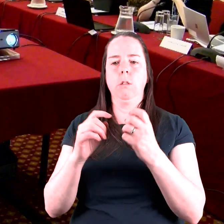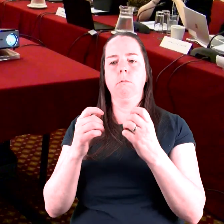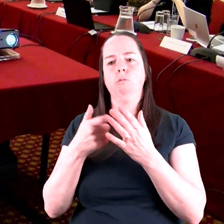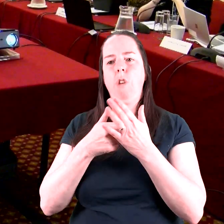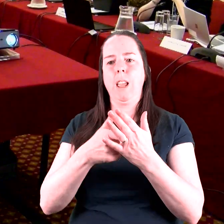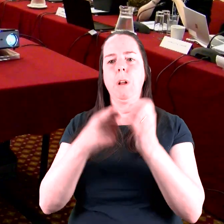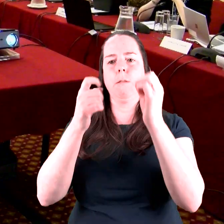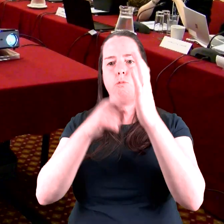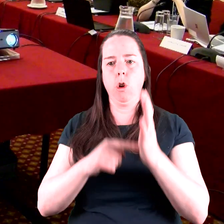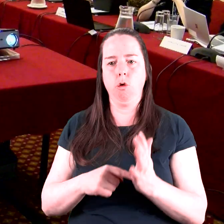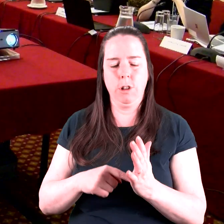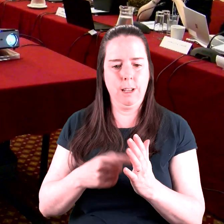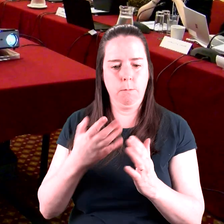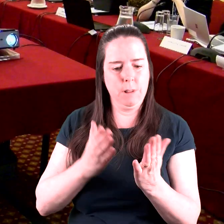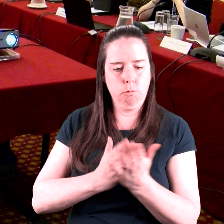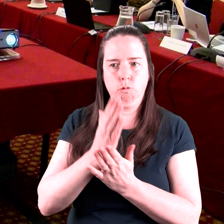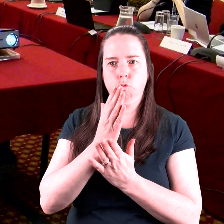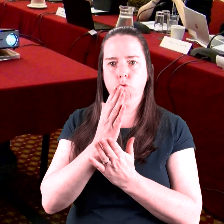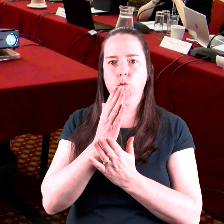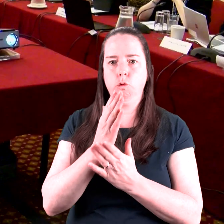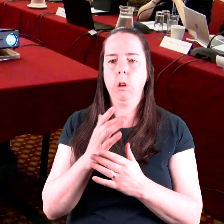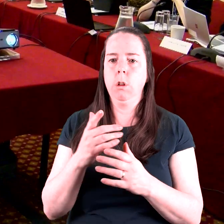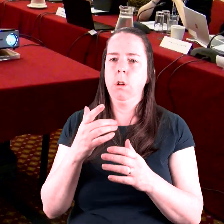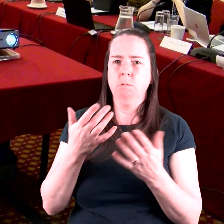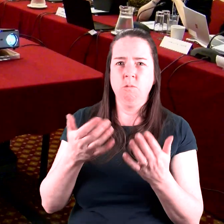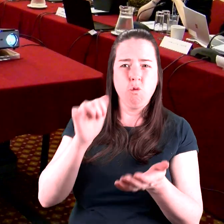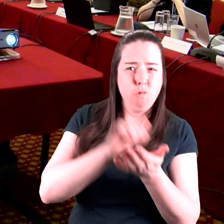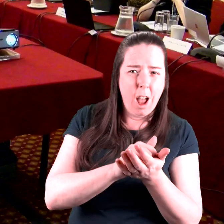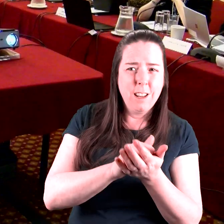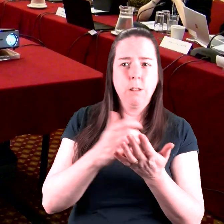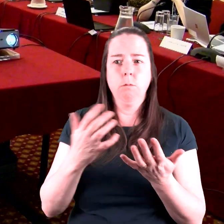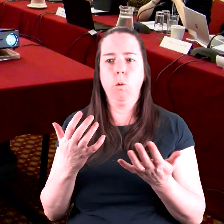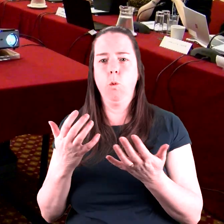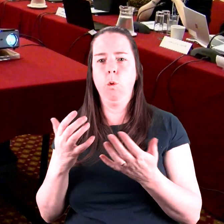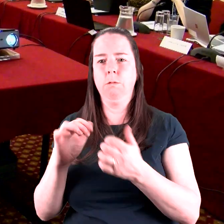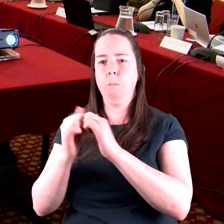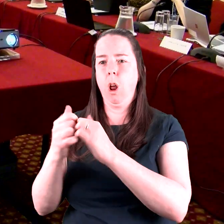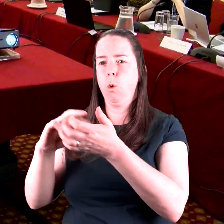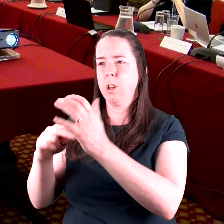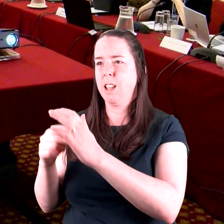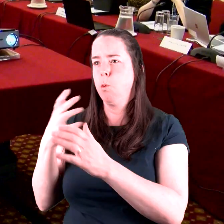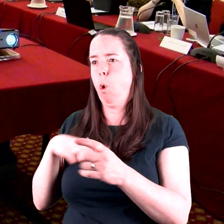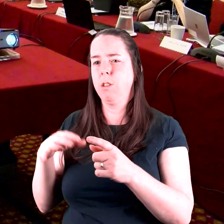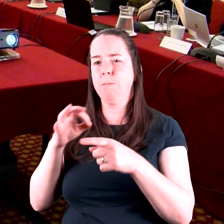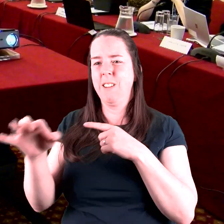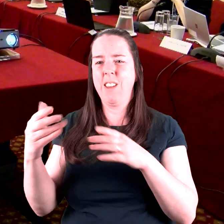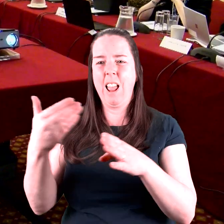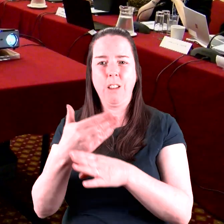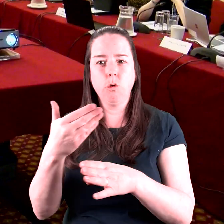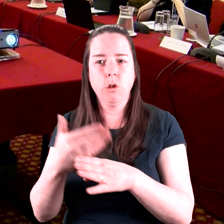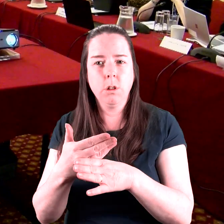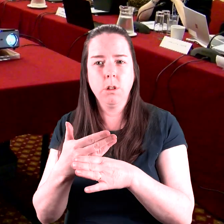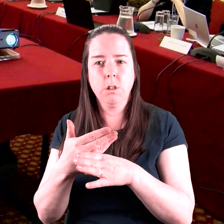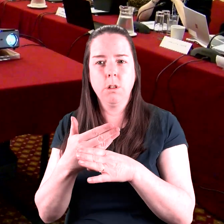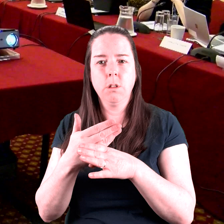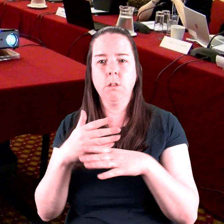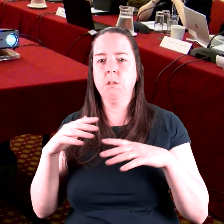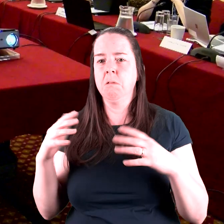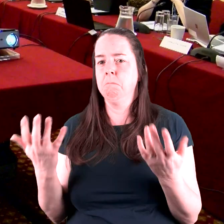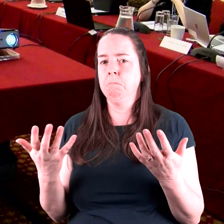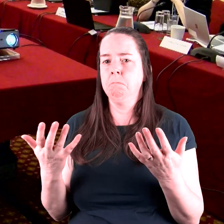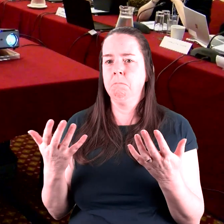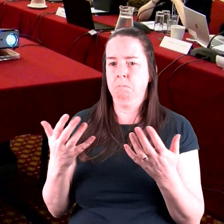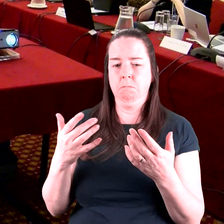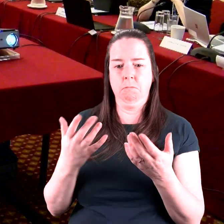those recommended priorities that I've just gone through, whether they are right, and whether partner organisations would want any